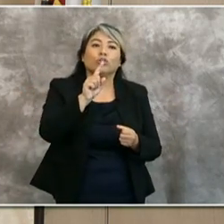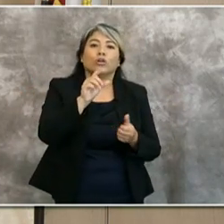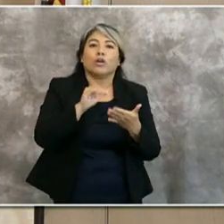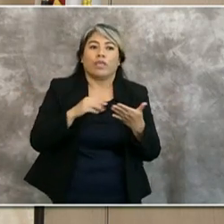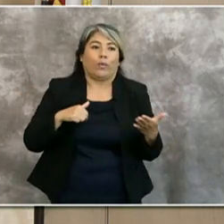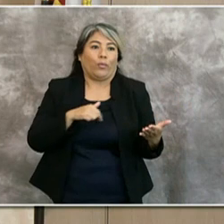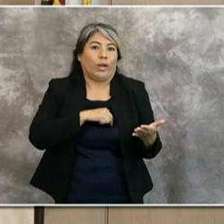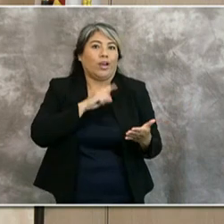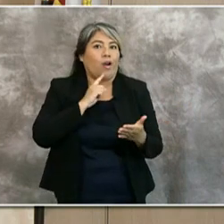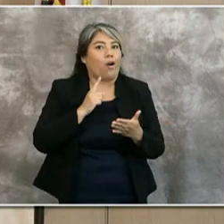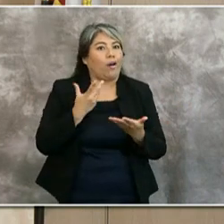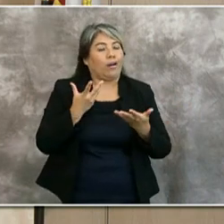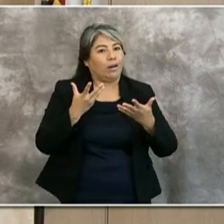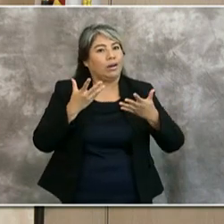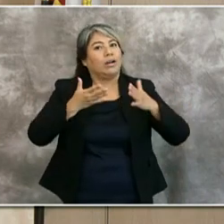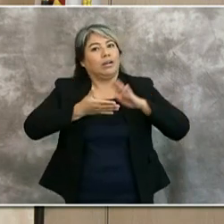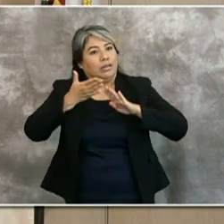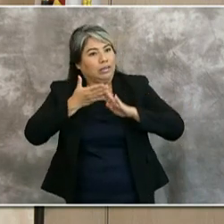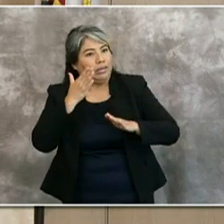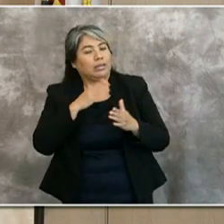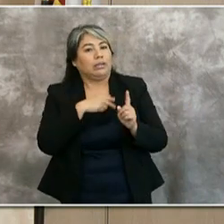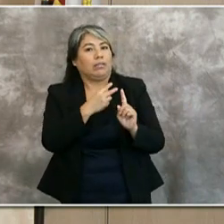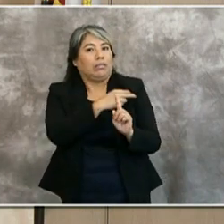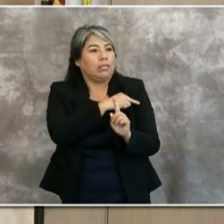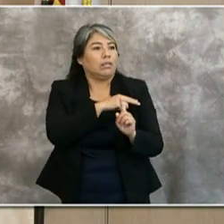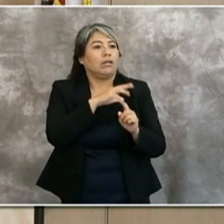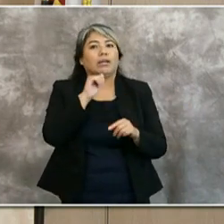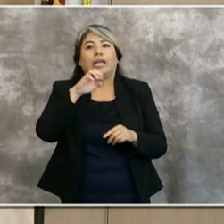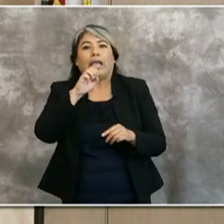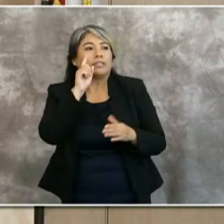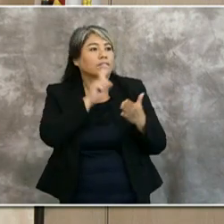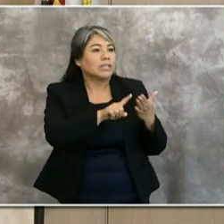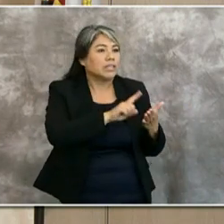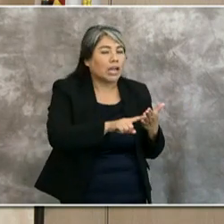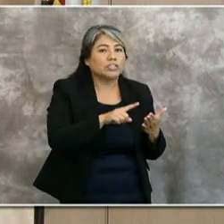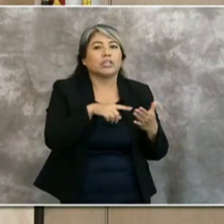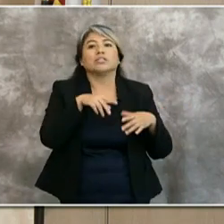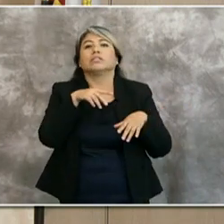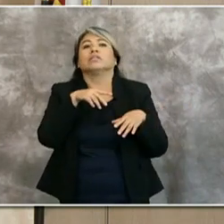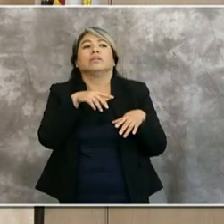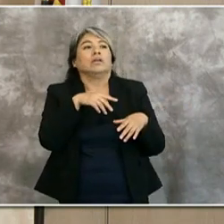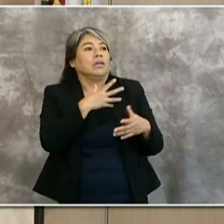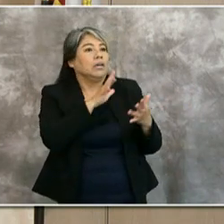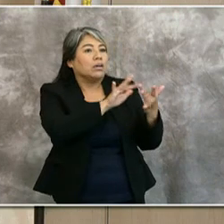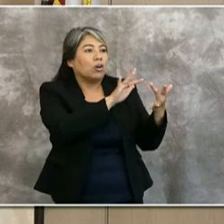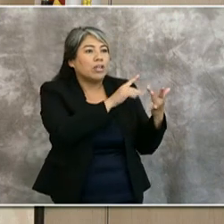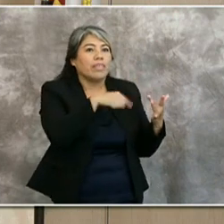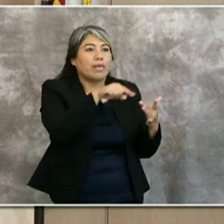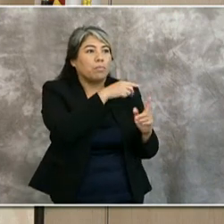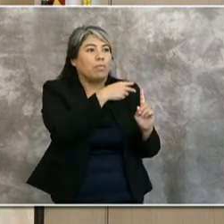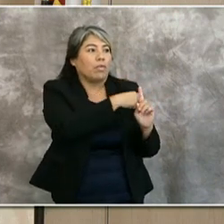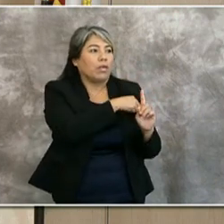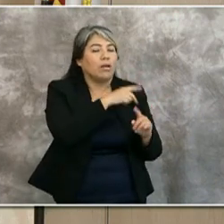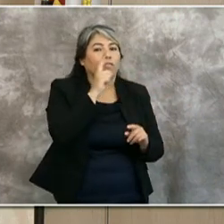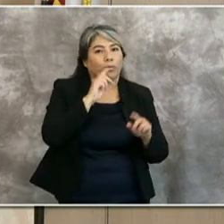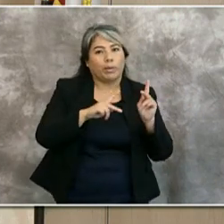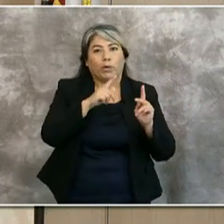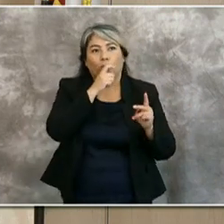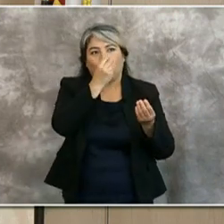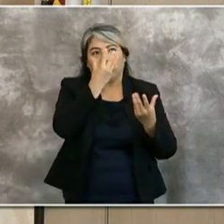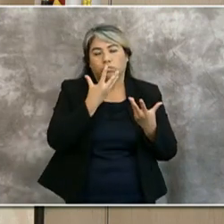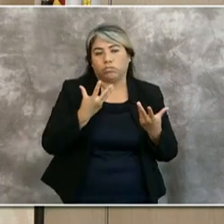we are conducting the case investigations and contact tracing for cases that are reported to us.